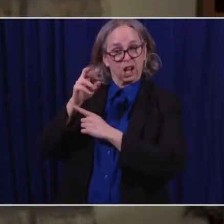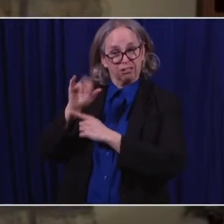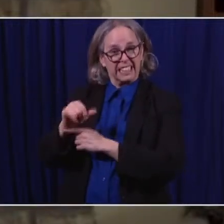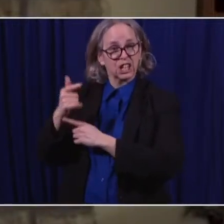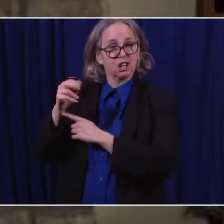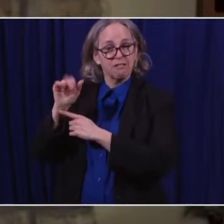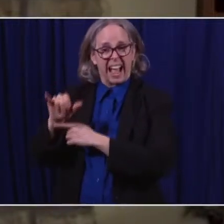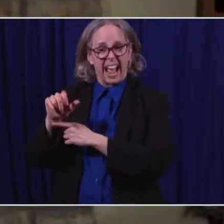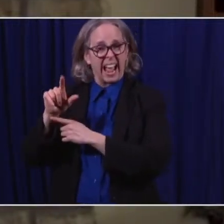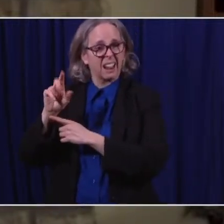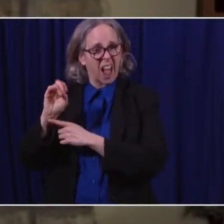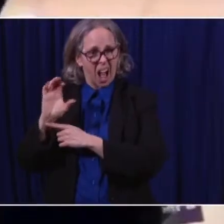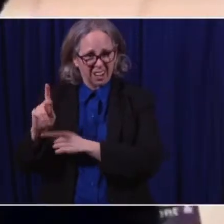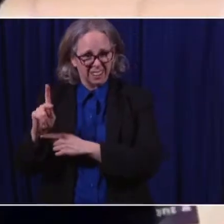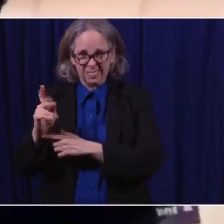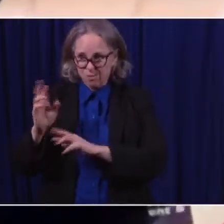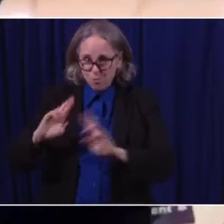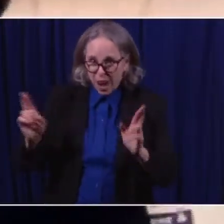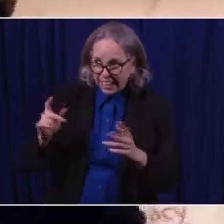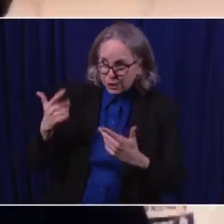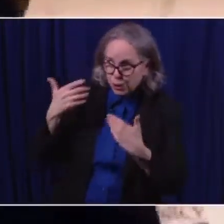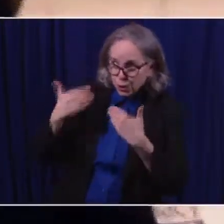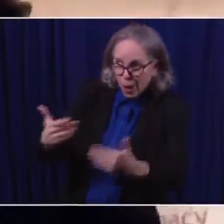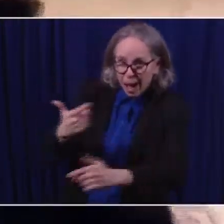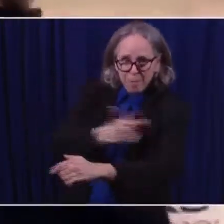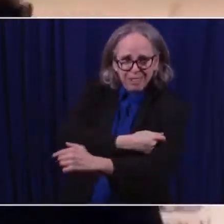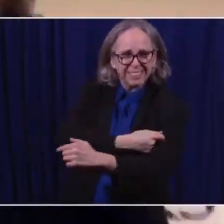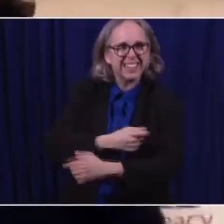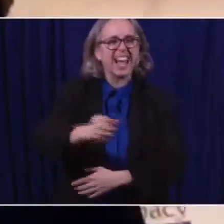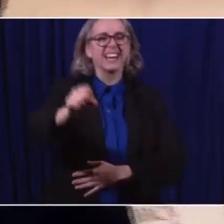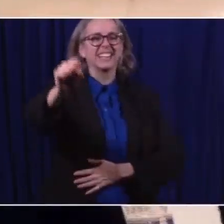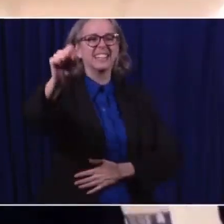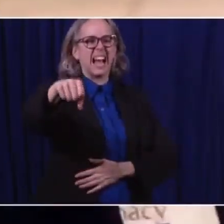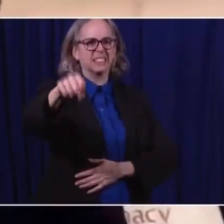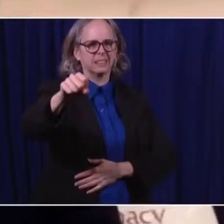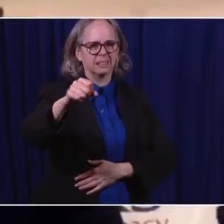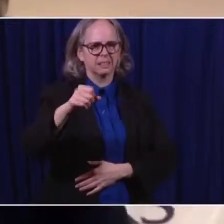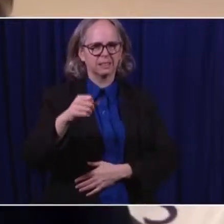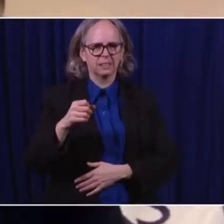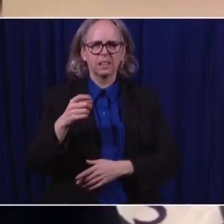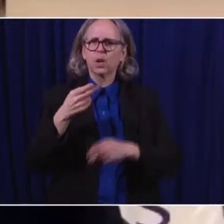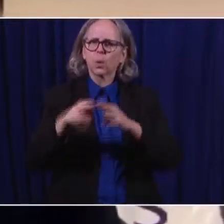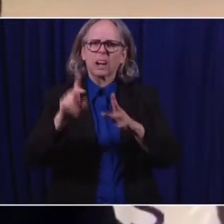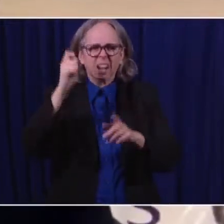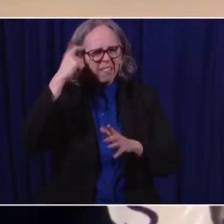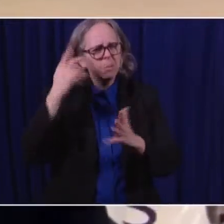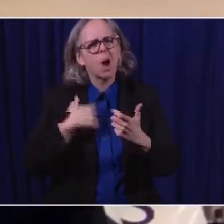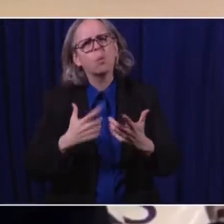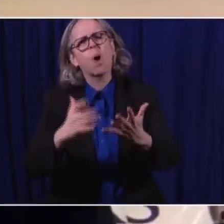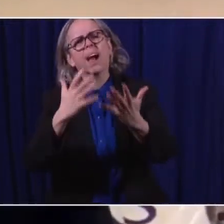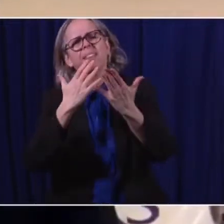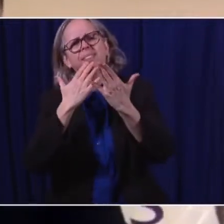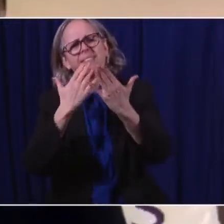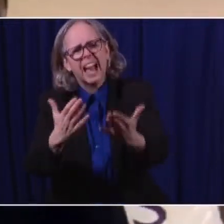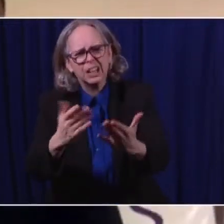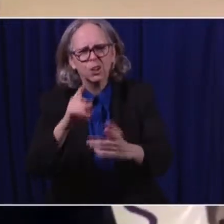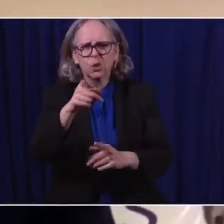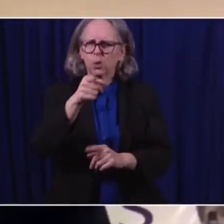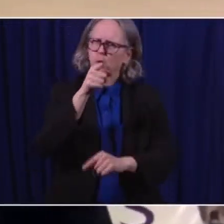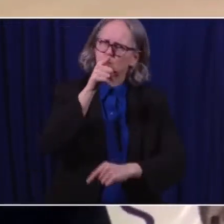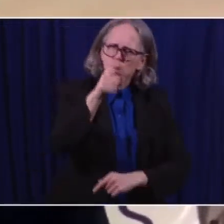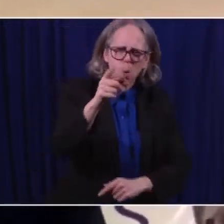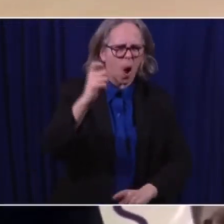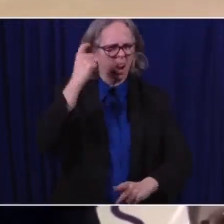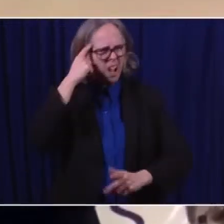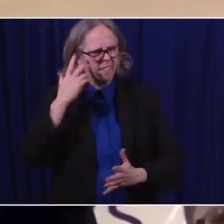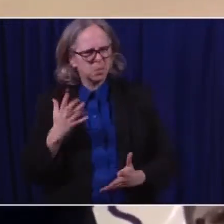vaccine. Yes, and Governor, I just really quick want to thank you for thinking of those with developmental disabilities,